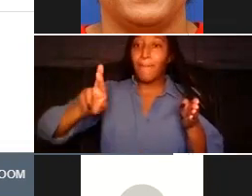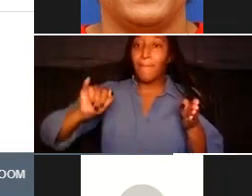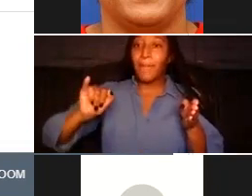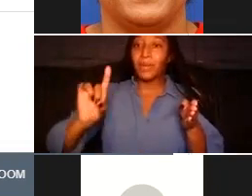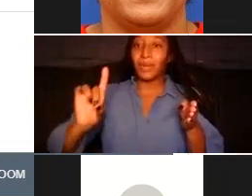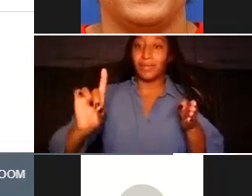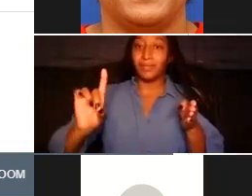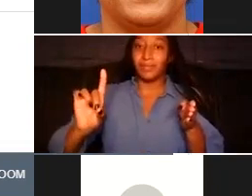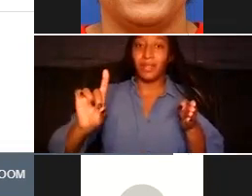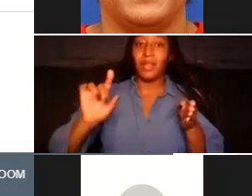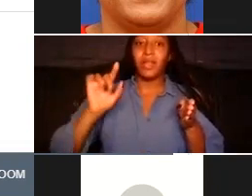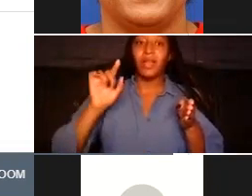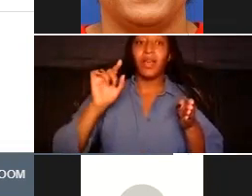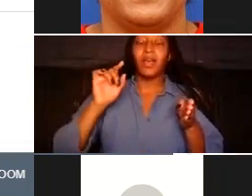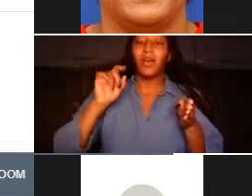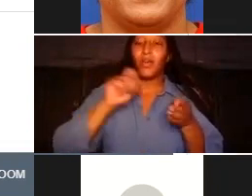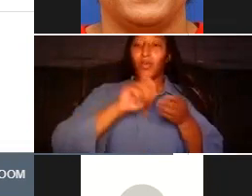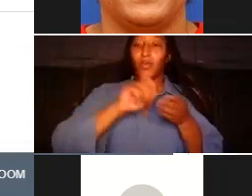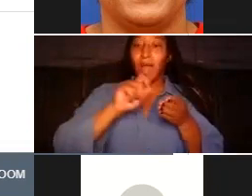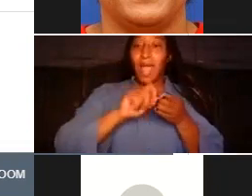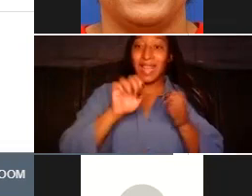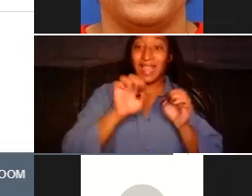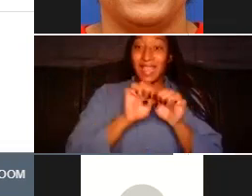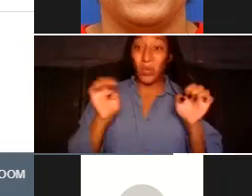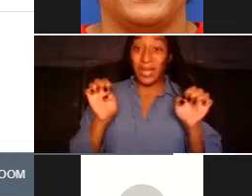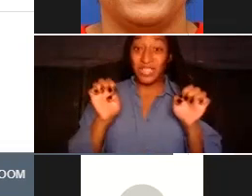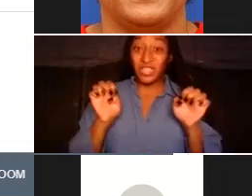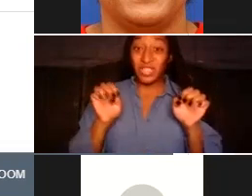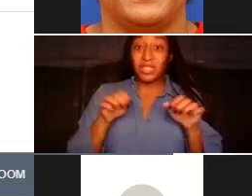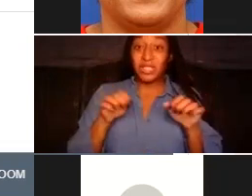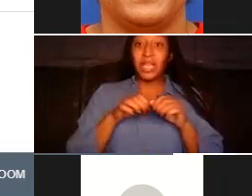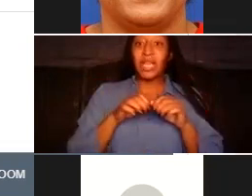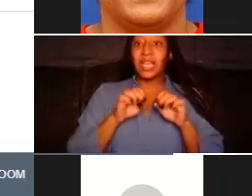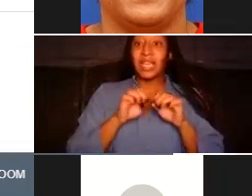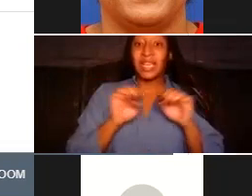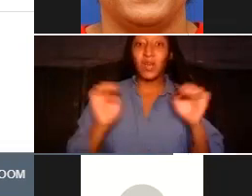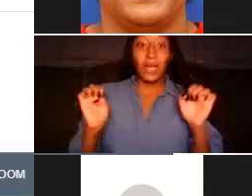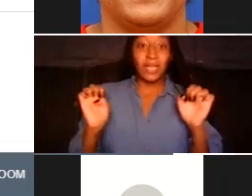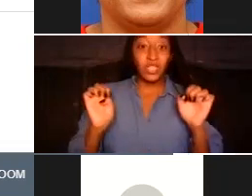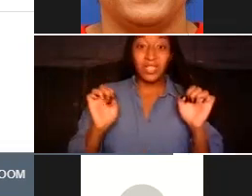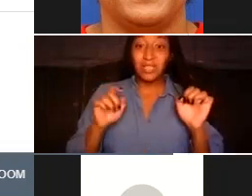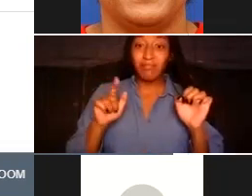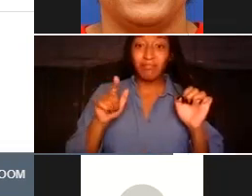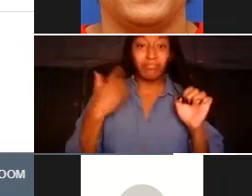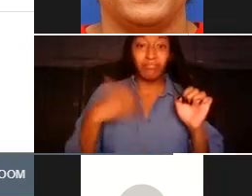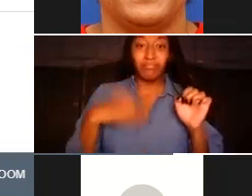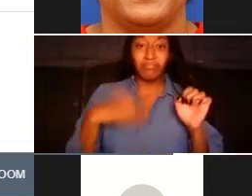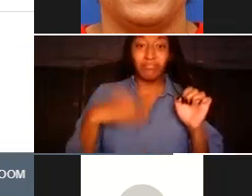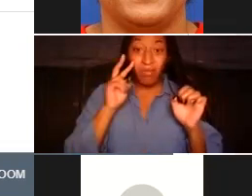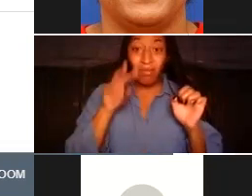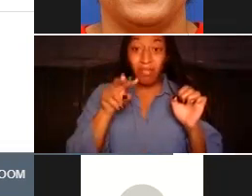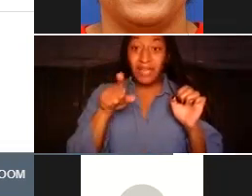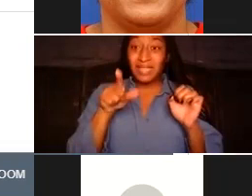equation for a simple pendulum is a little bit involved. If you look at the picture, you can see things like angles, theta,